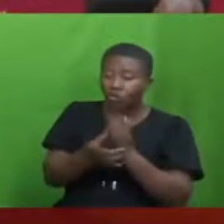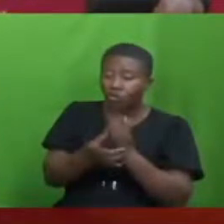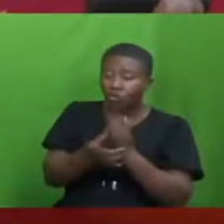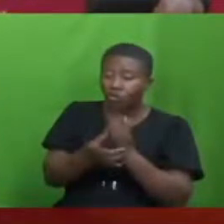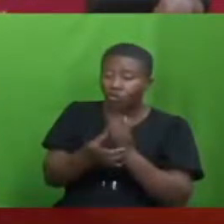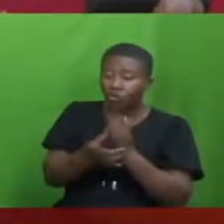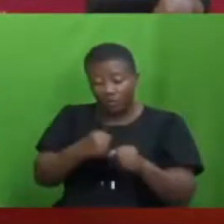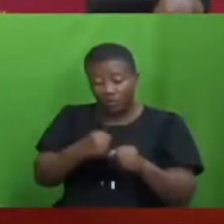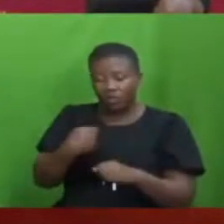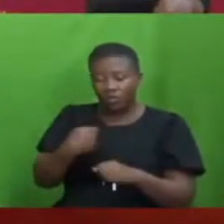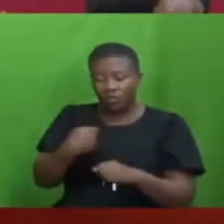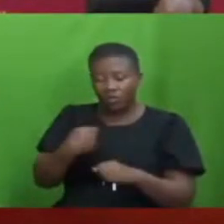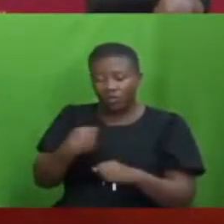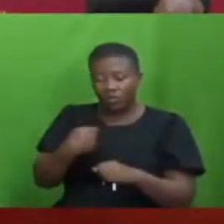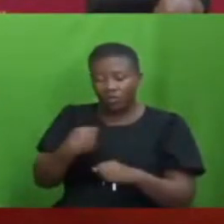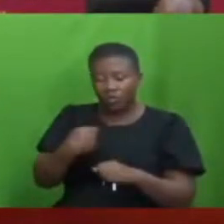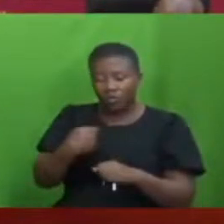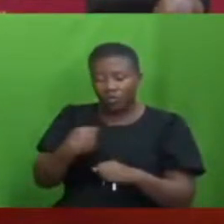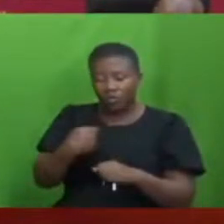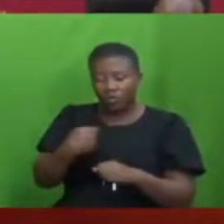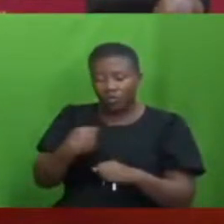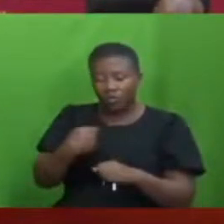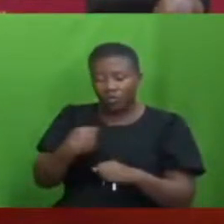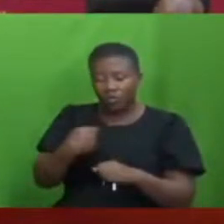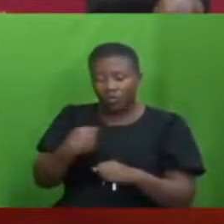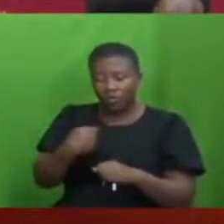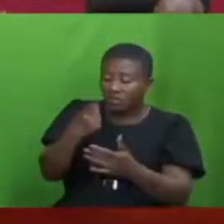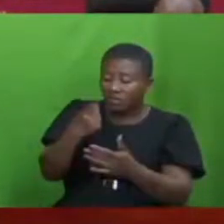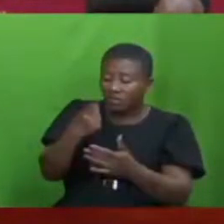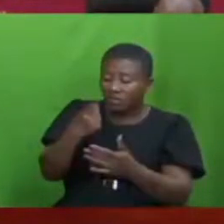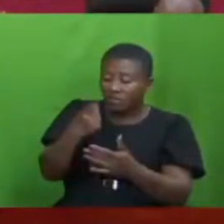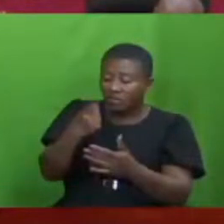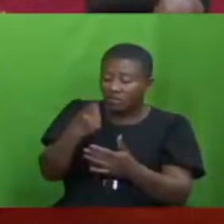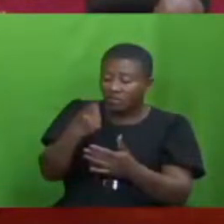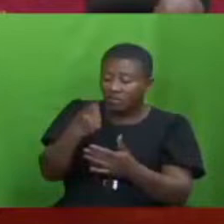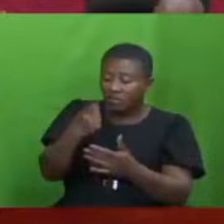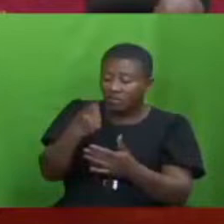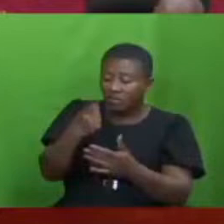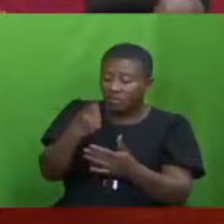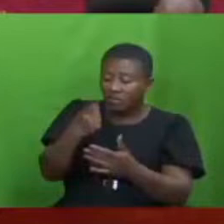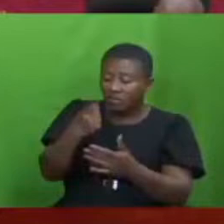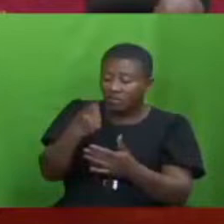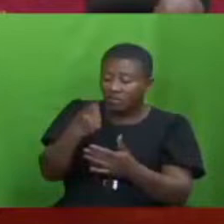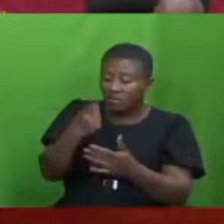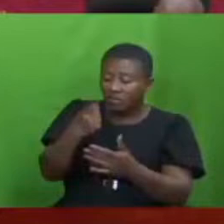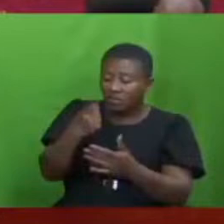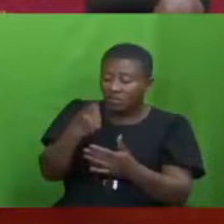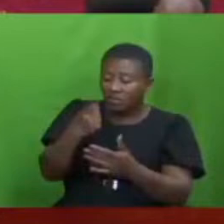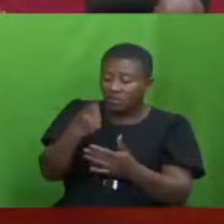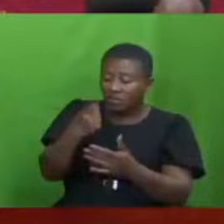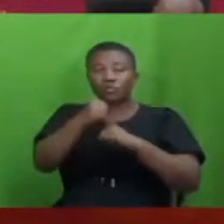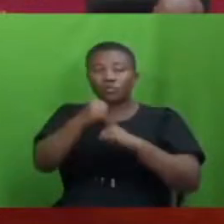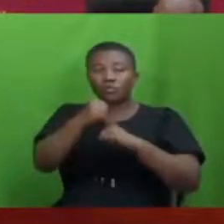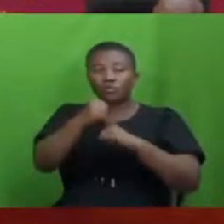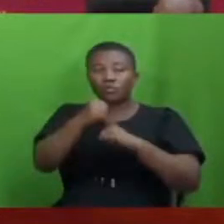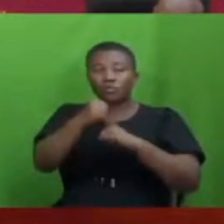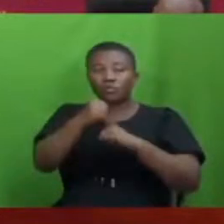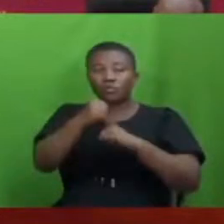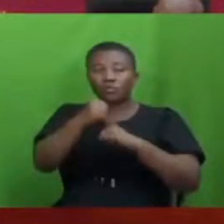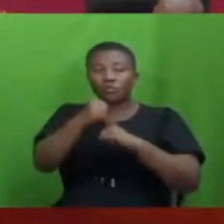seen improvements in non-oil tax revenue collection despite some notable shortfalls in